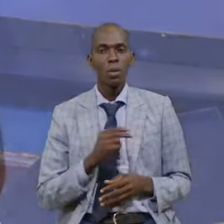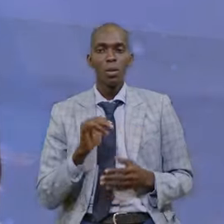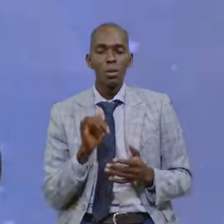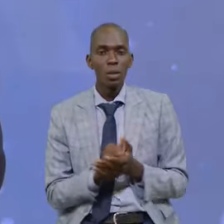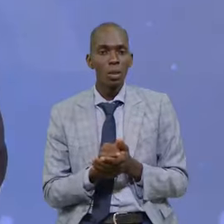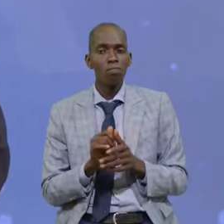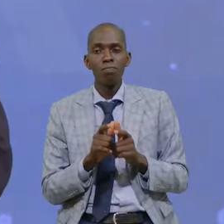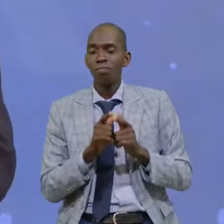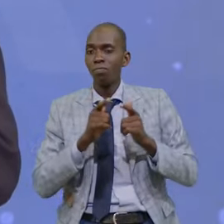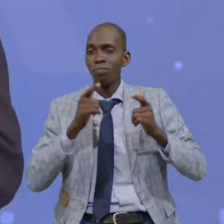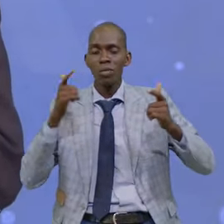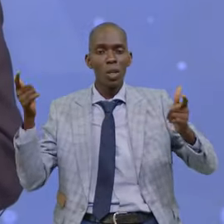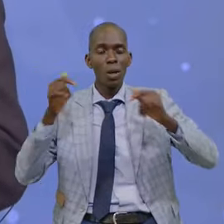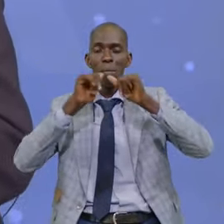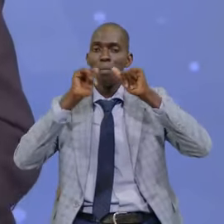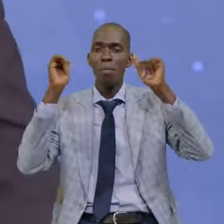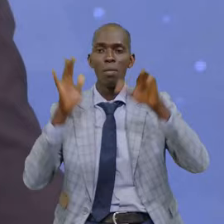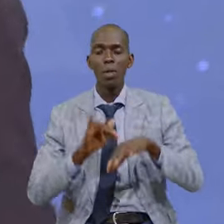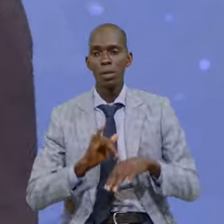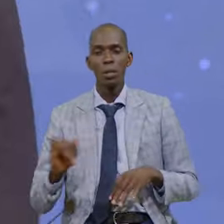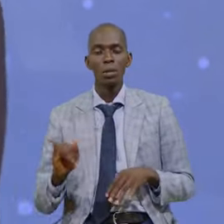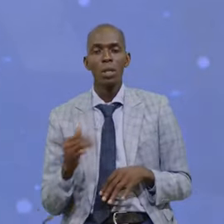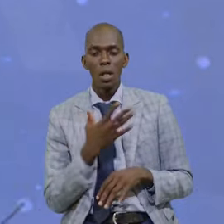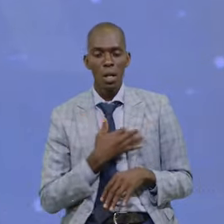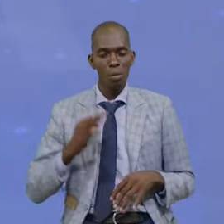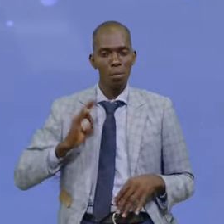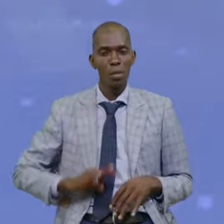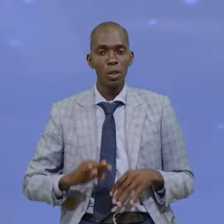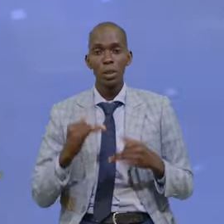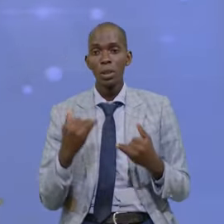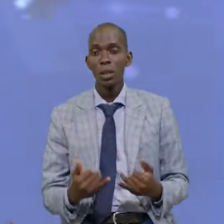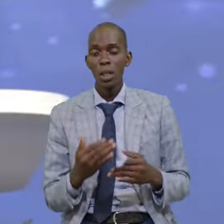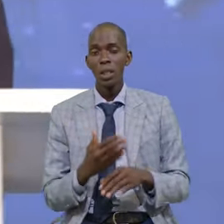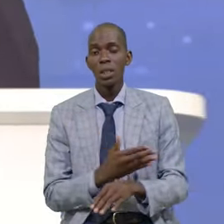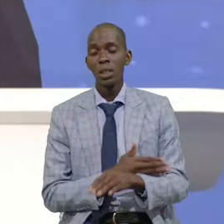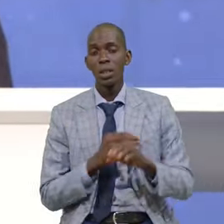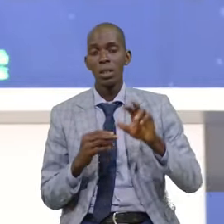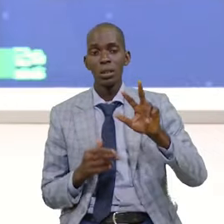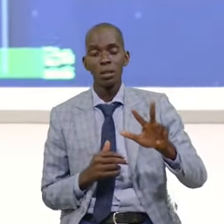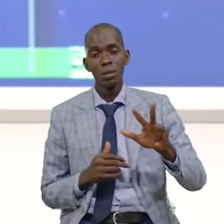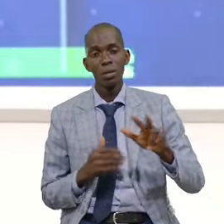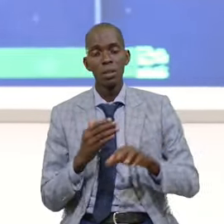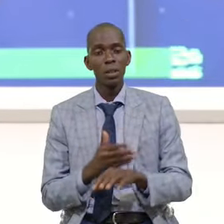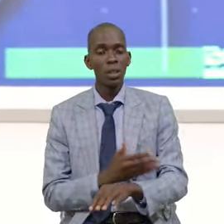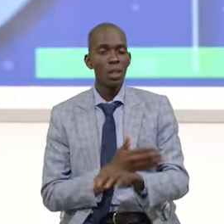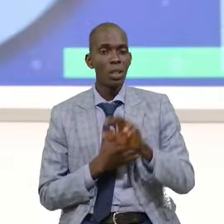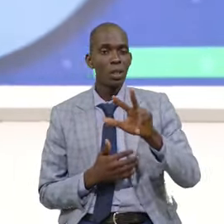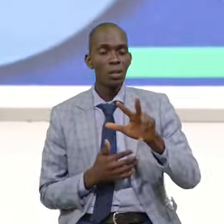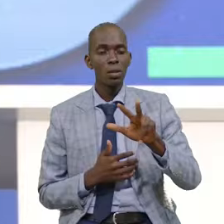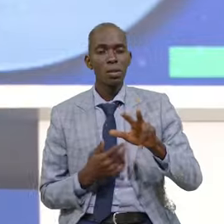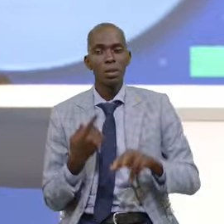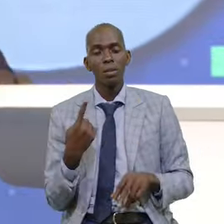astonishing blessing and benefit. Number three here. Number three, we're looking at